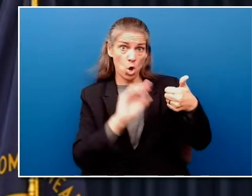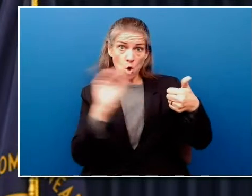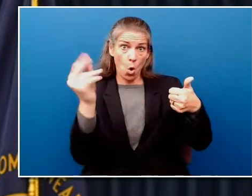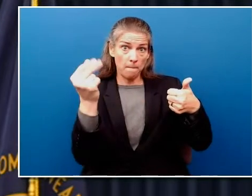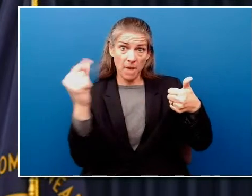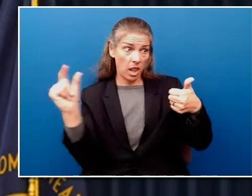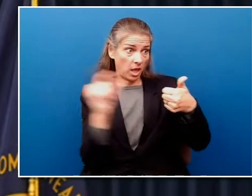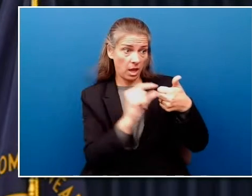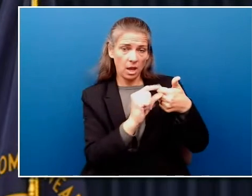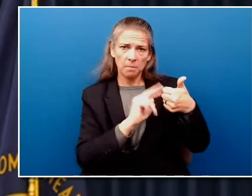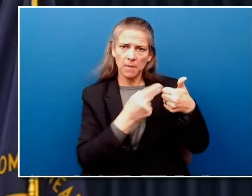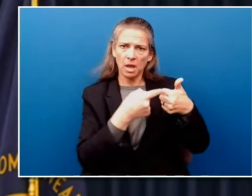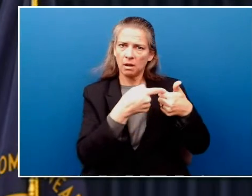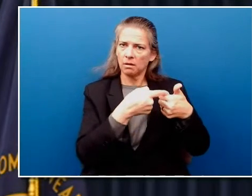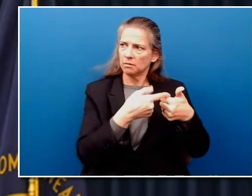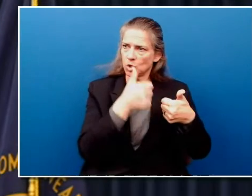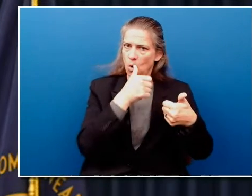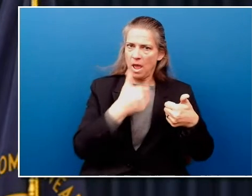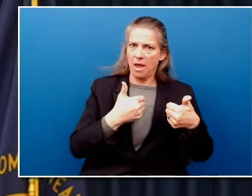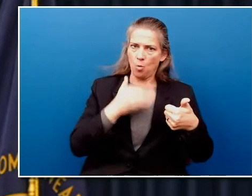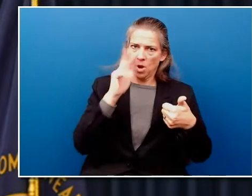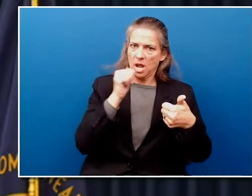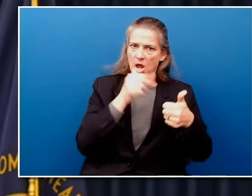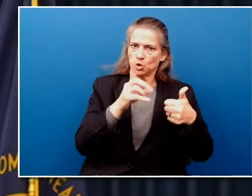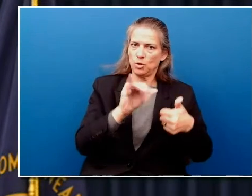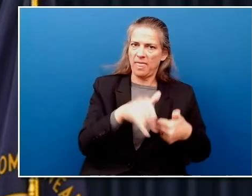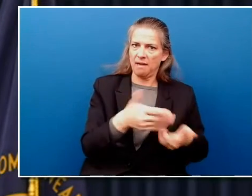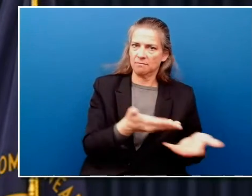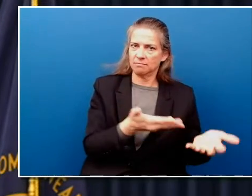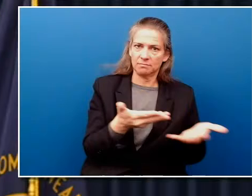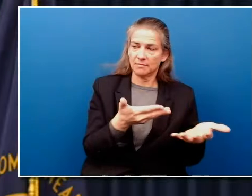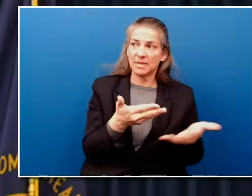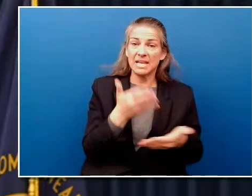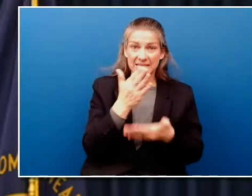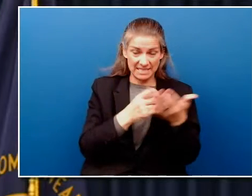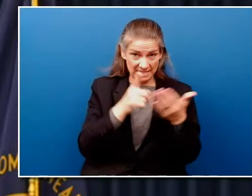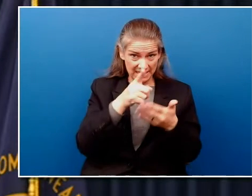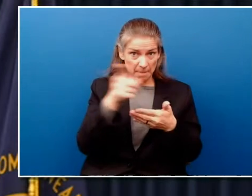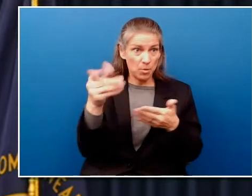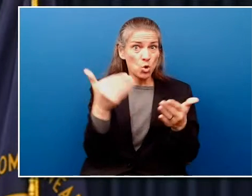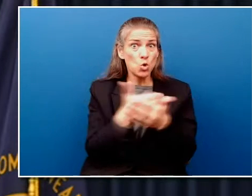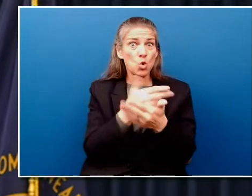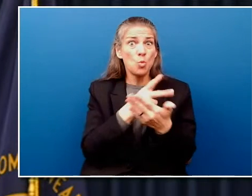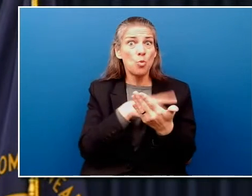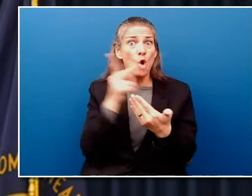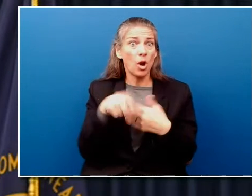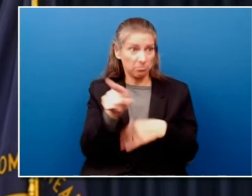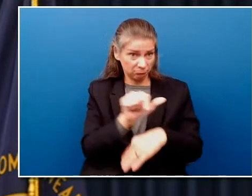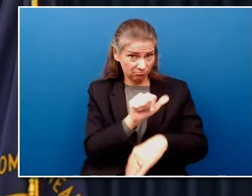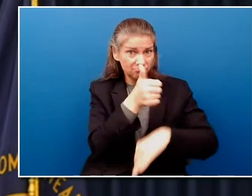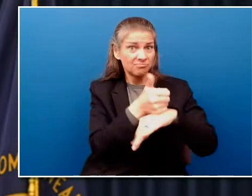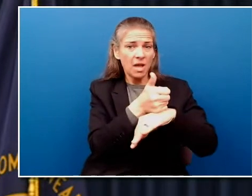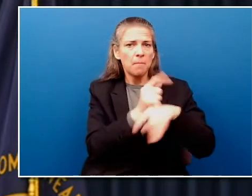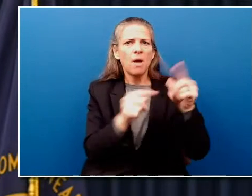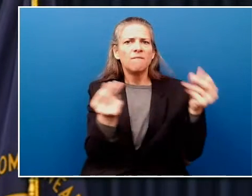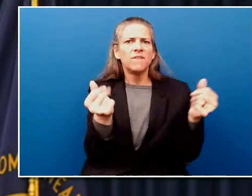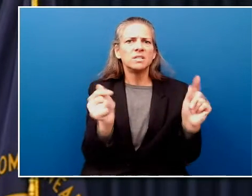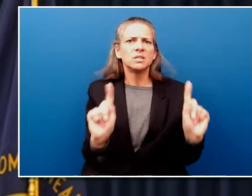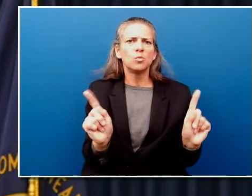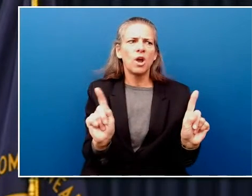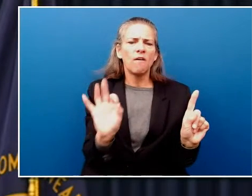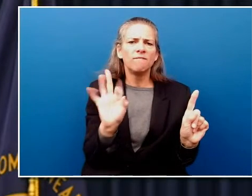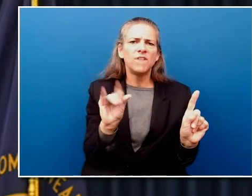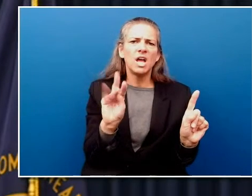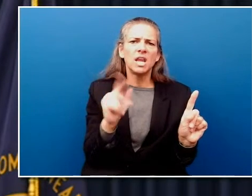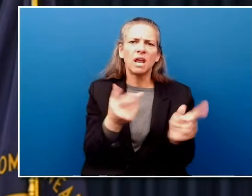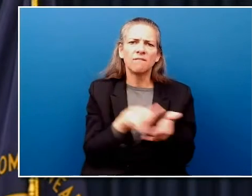of new programs that are created, but intentionally not funded yet. And look at different things that aren't funded in the budgets that have